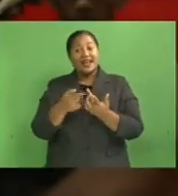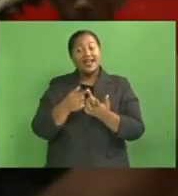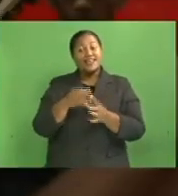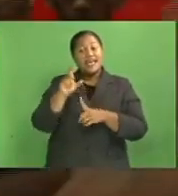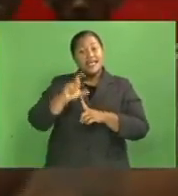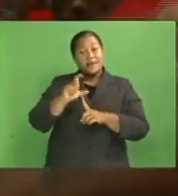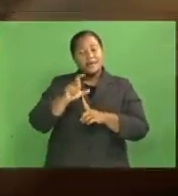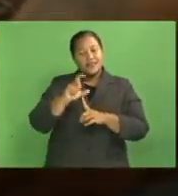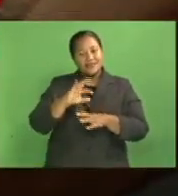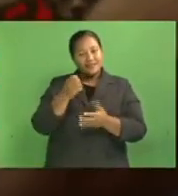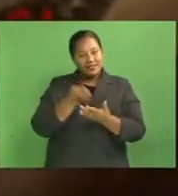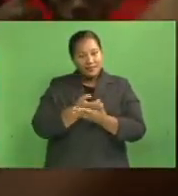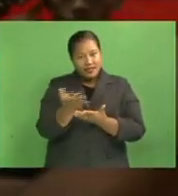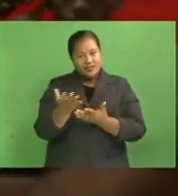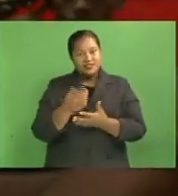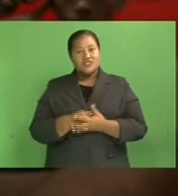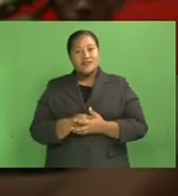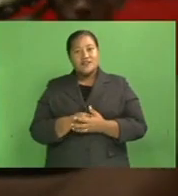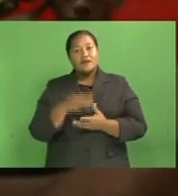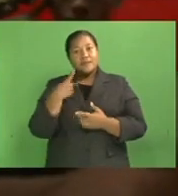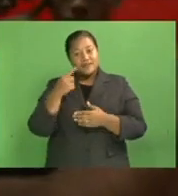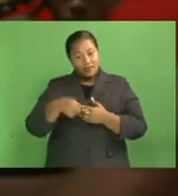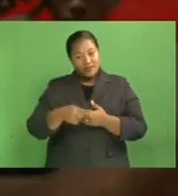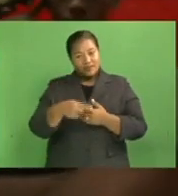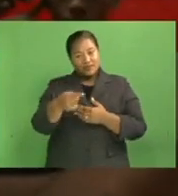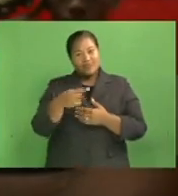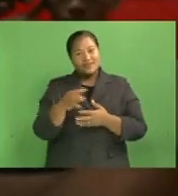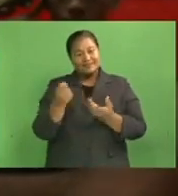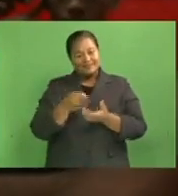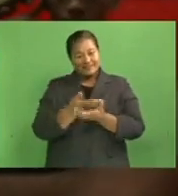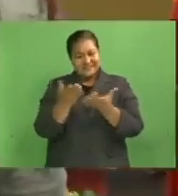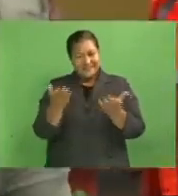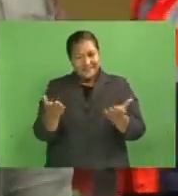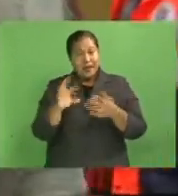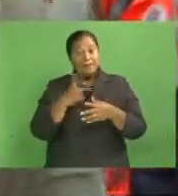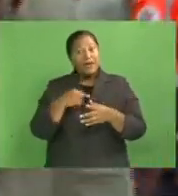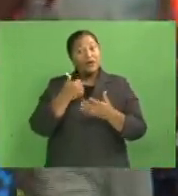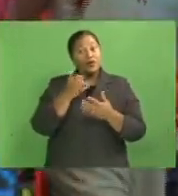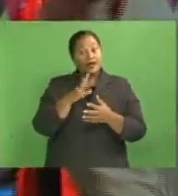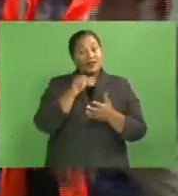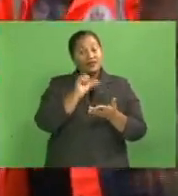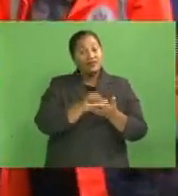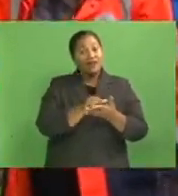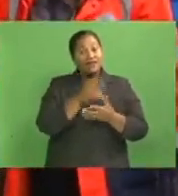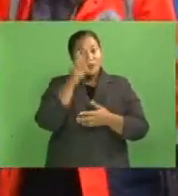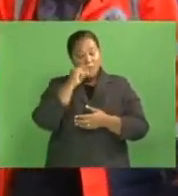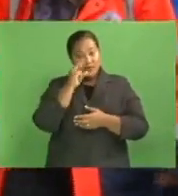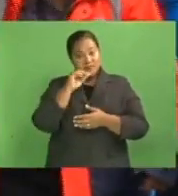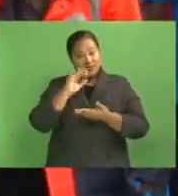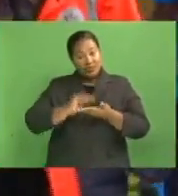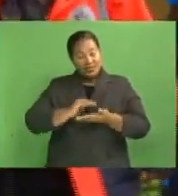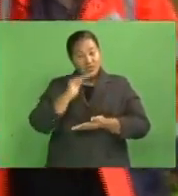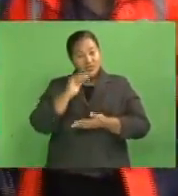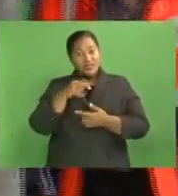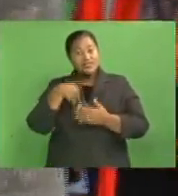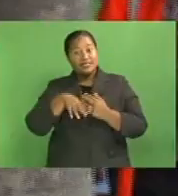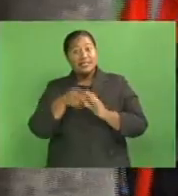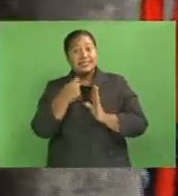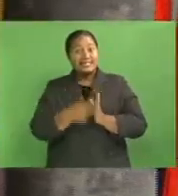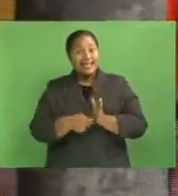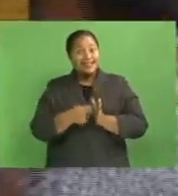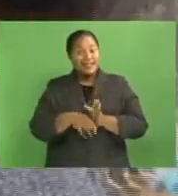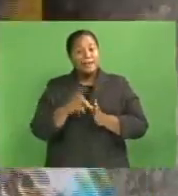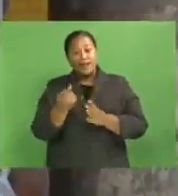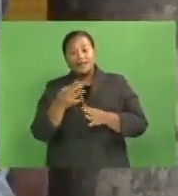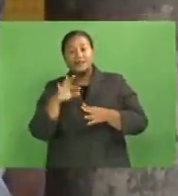Tonight's announcement will reveal where funds will be directed. Speculation is already rife on possible increases in tax, while the government